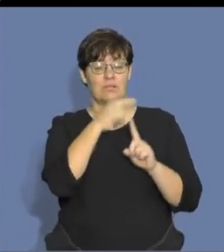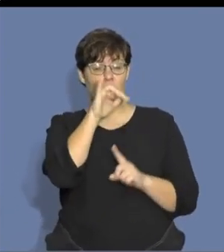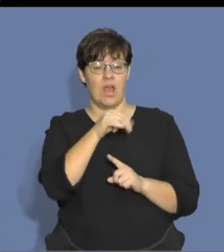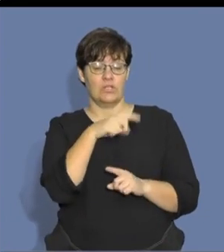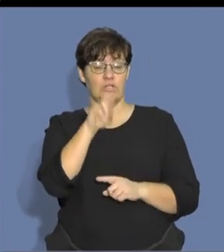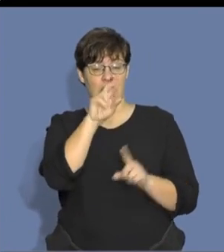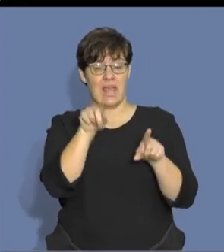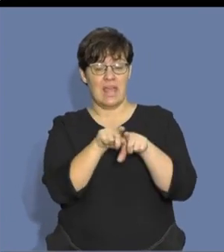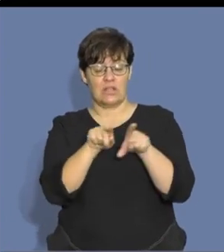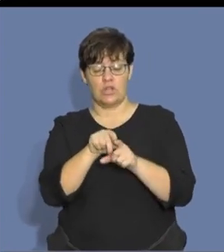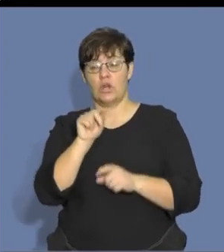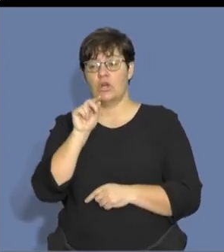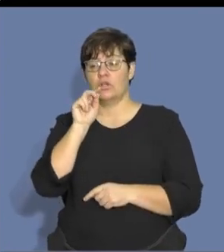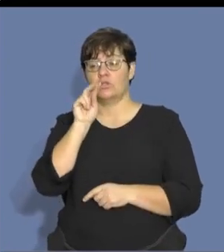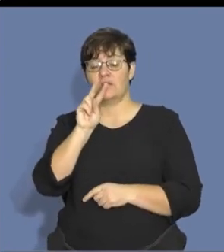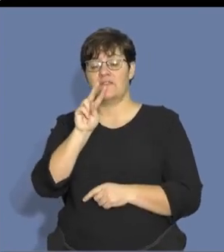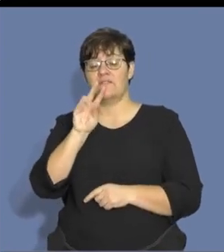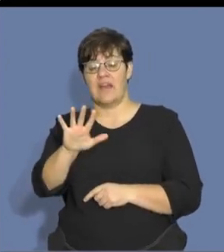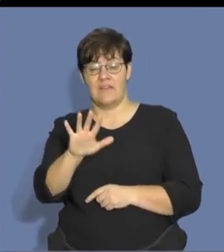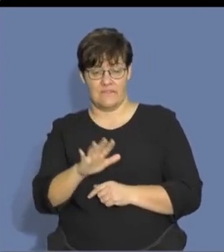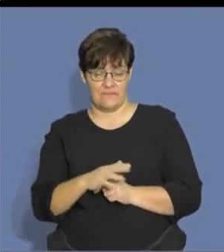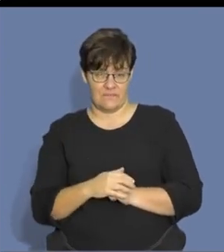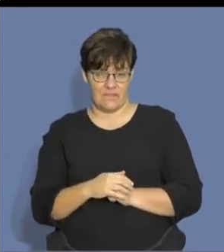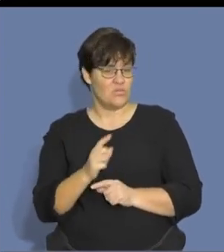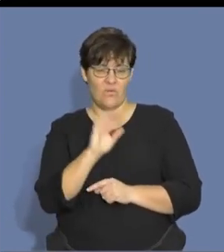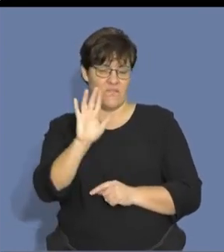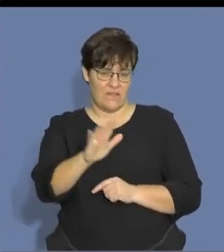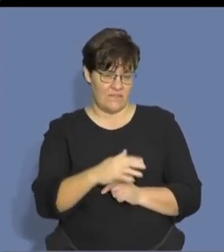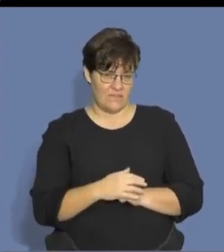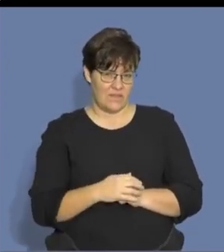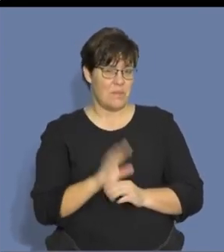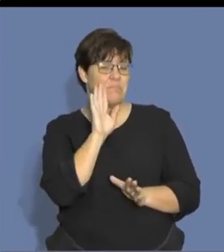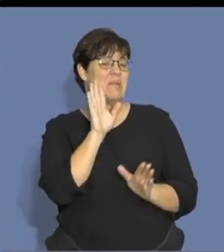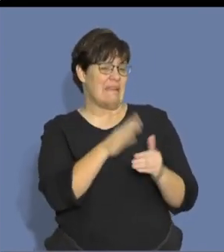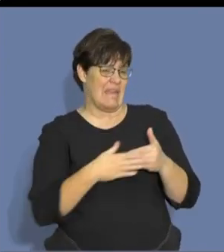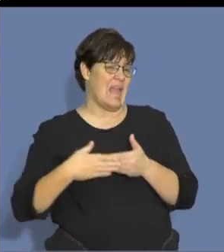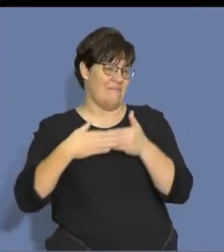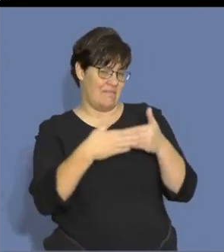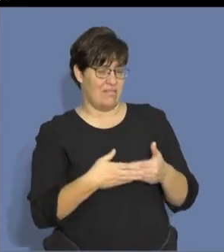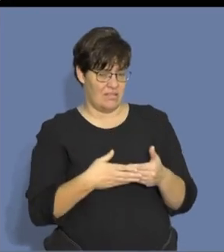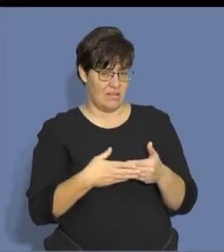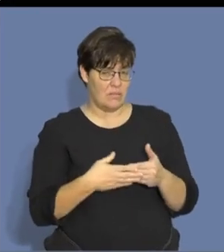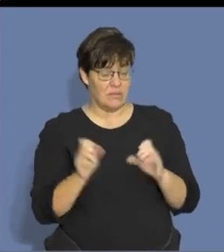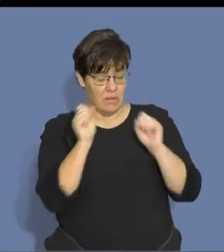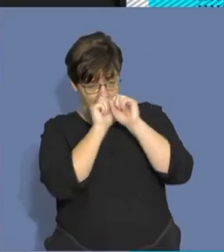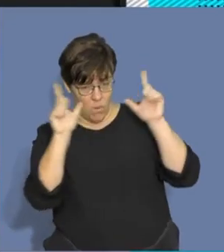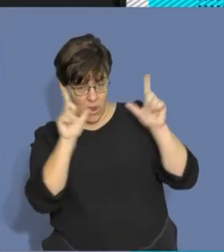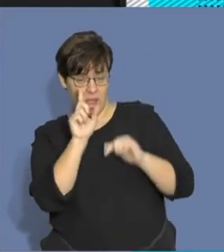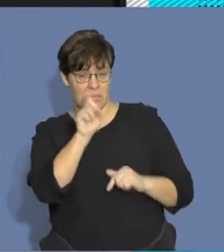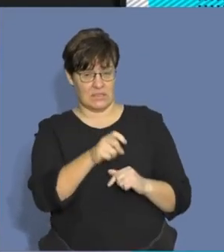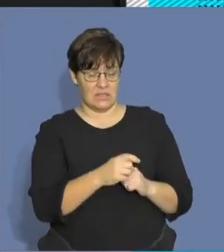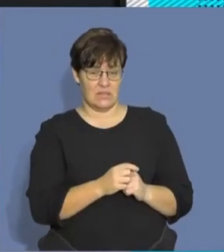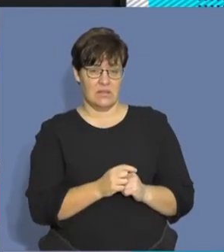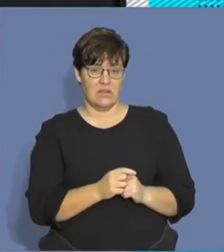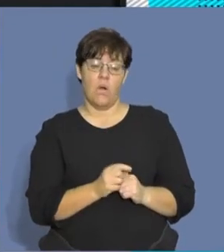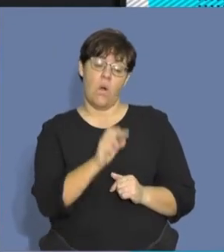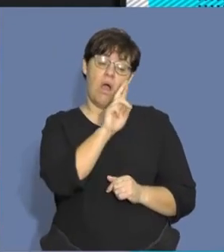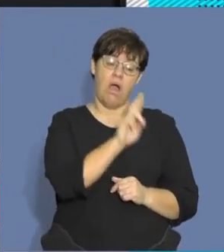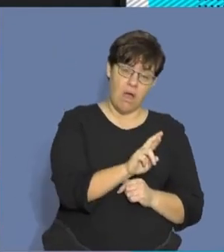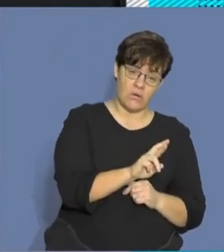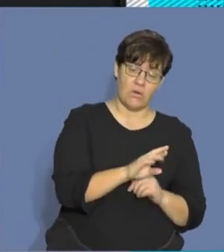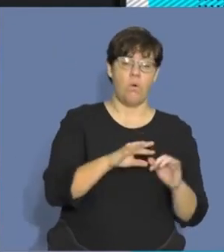equation is going to be x squared plus y squared is 25 and not 5. So please be careful there. We have to be very conscious of whether I'm talking about the